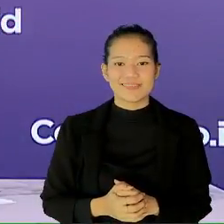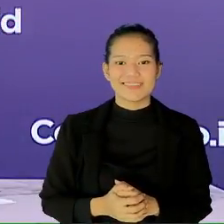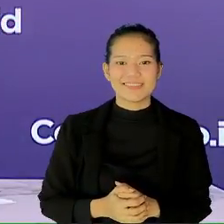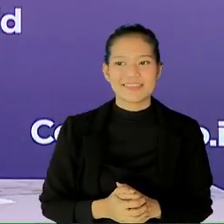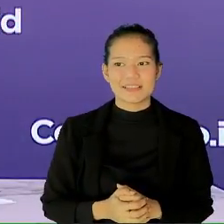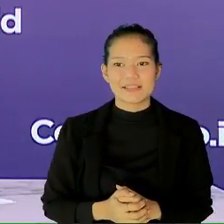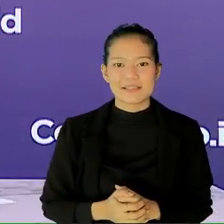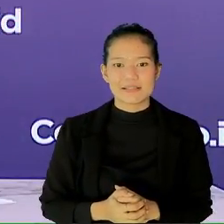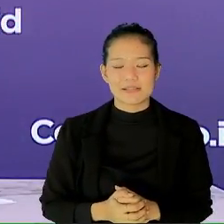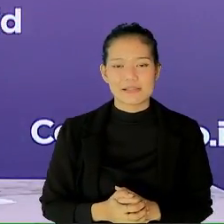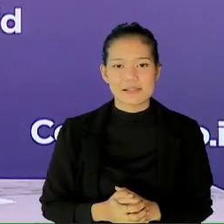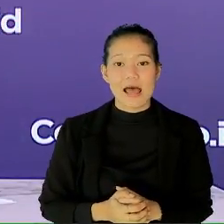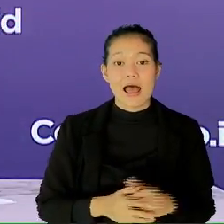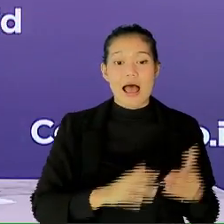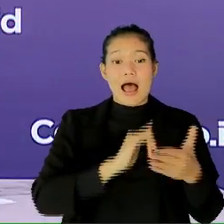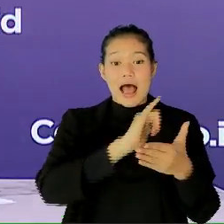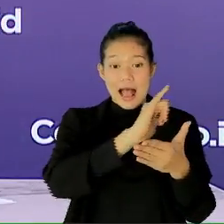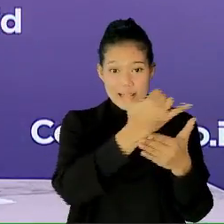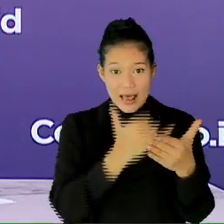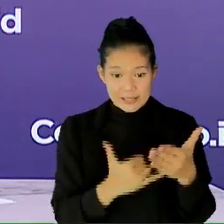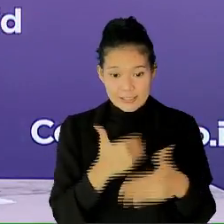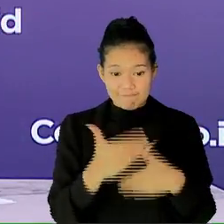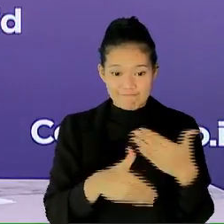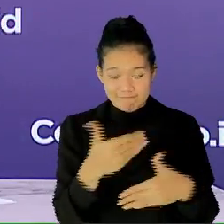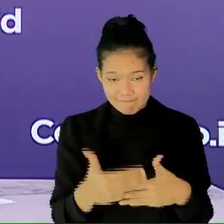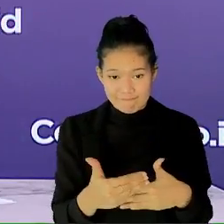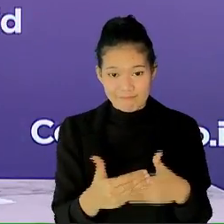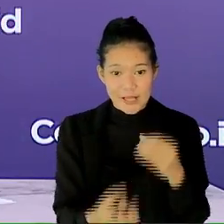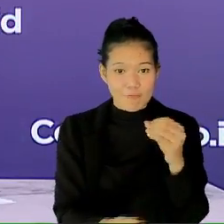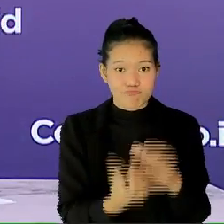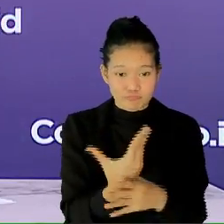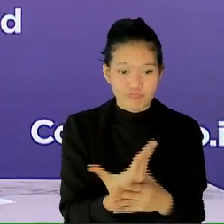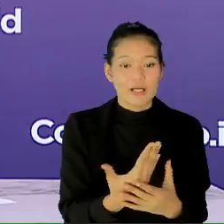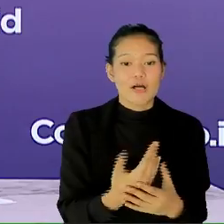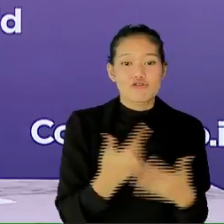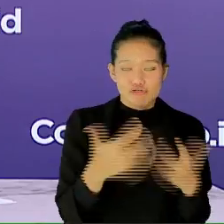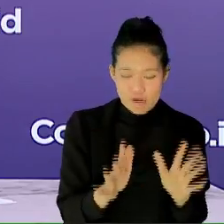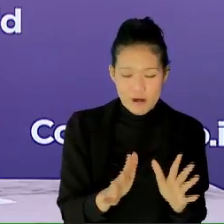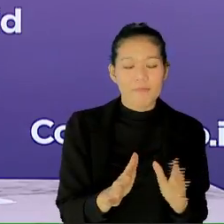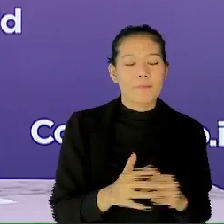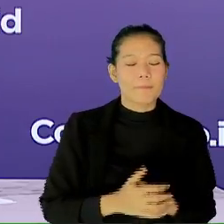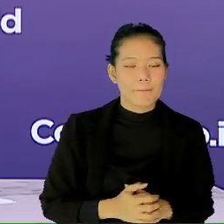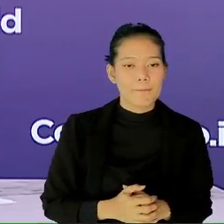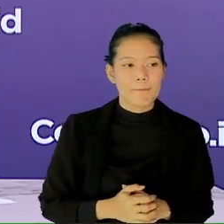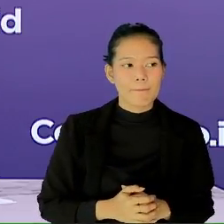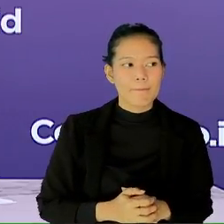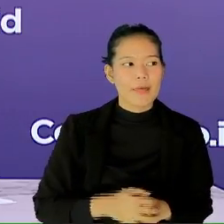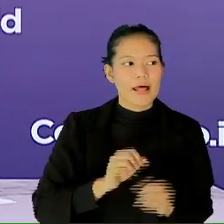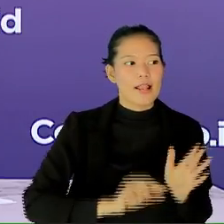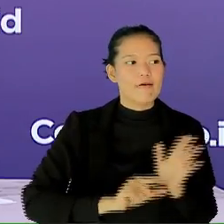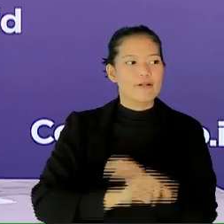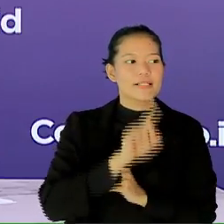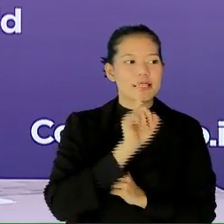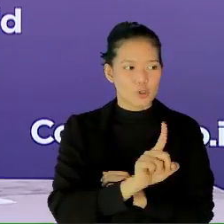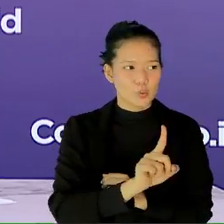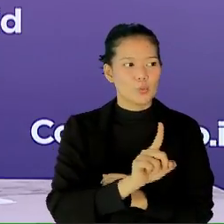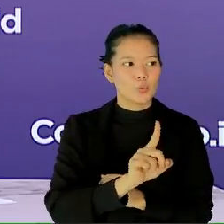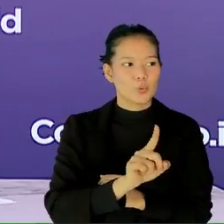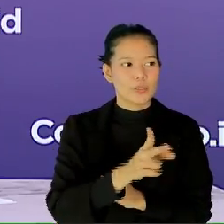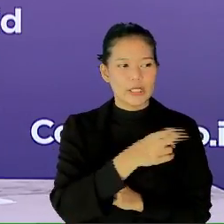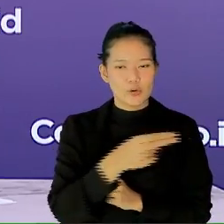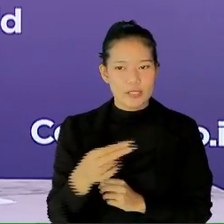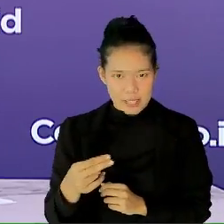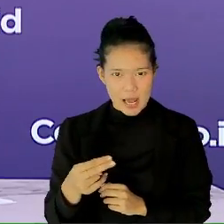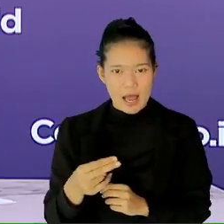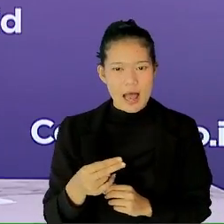results of this weekly analysis, there are no districts and cities that are at level 1 in Indonesia,